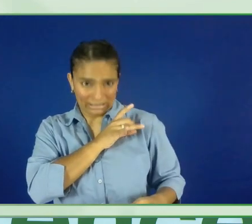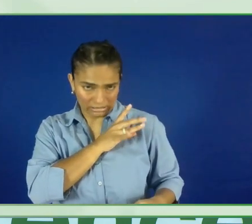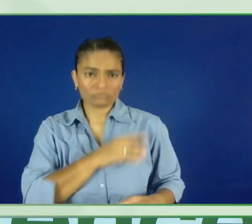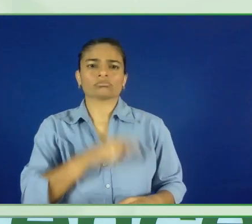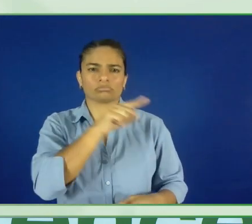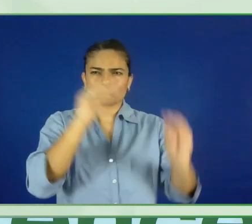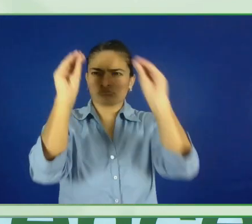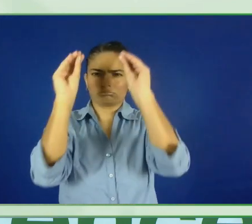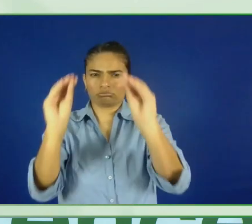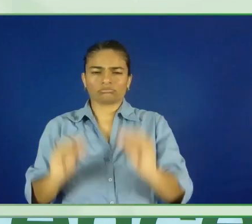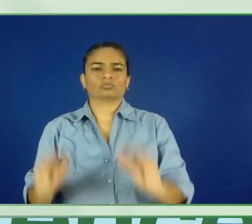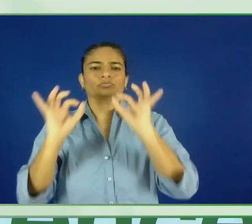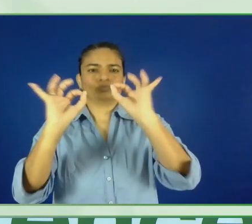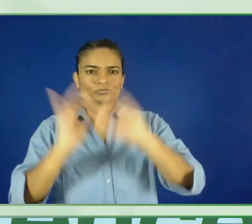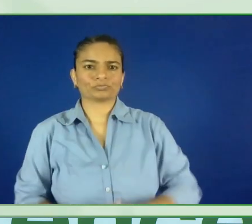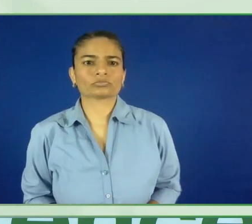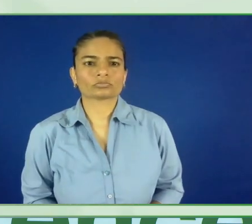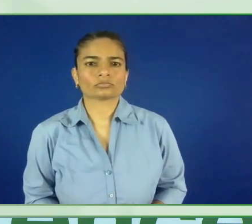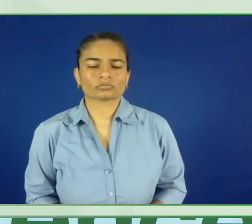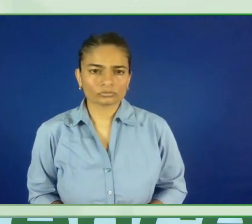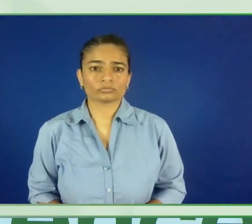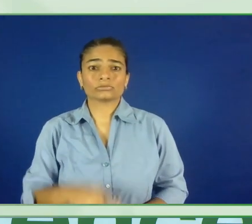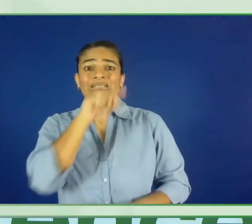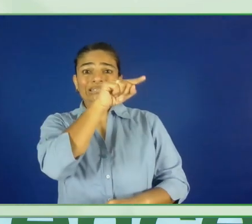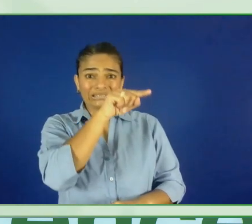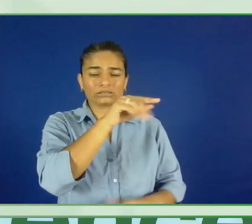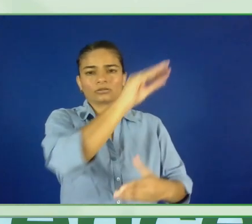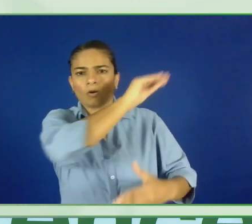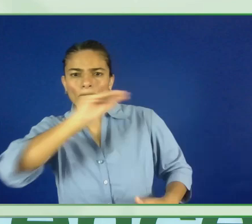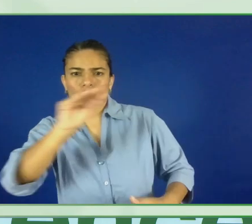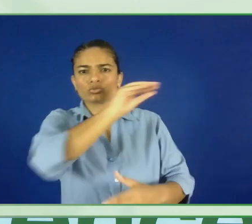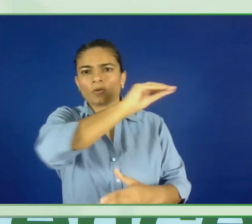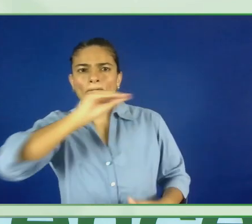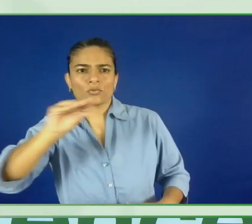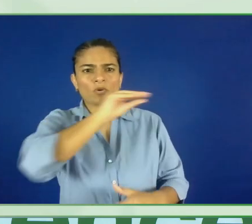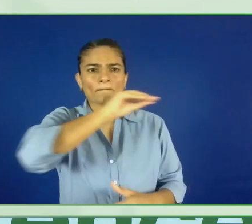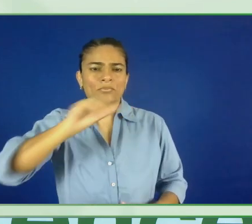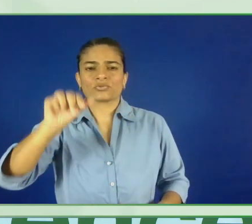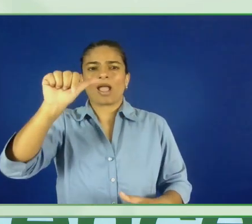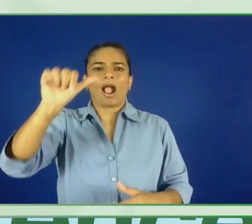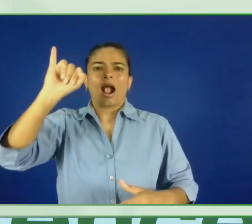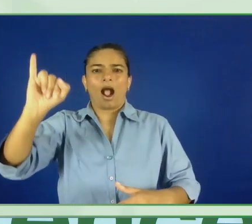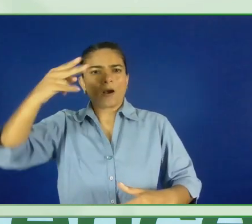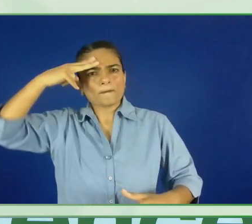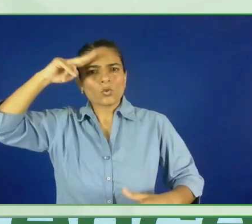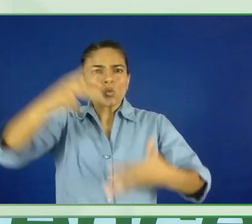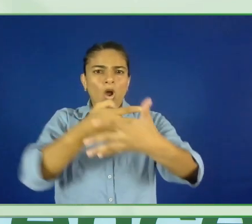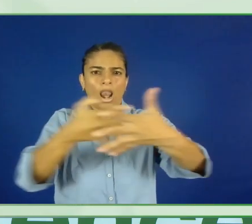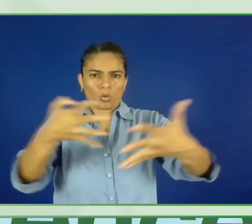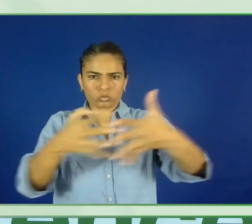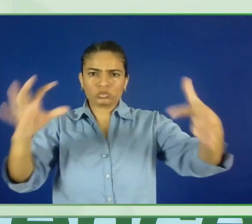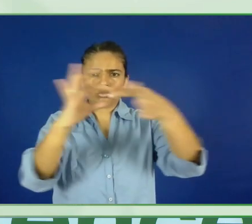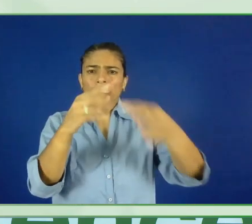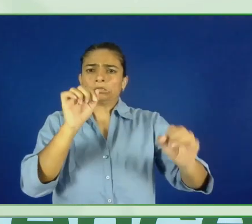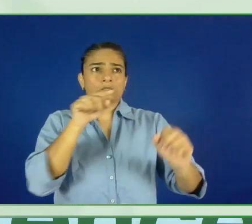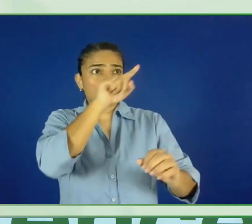working with these AI tools. Usually, everything that we do is comparatively easy to translate, and everything works in any